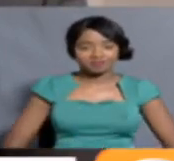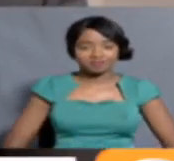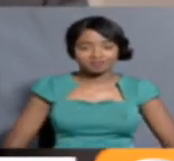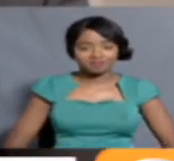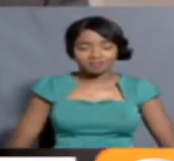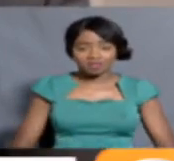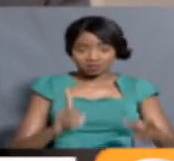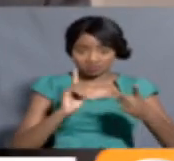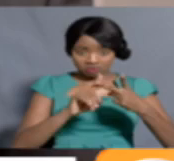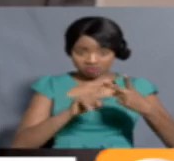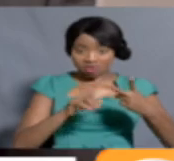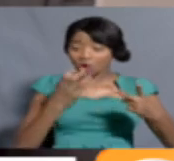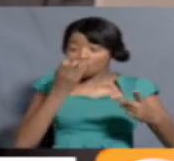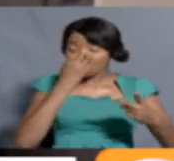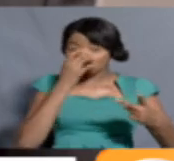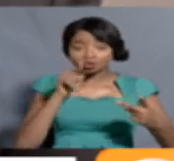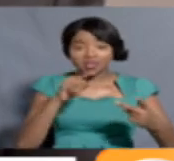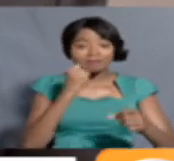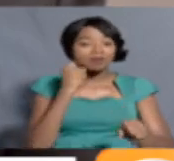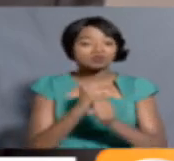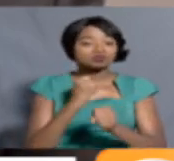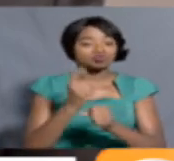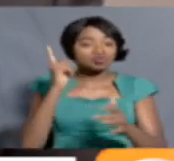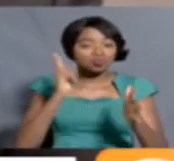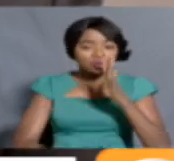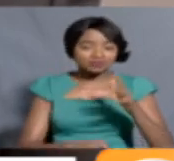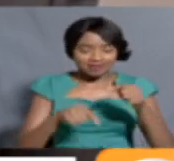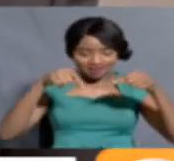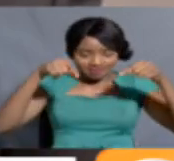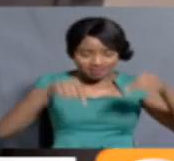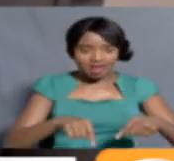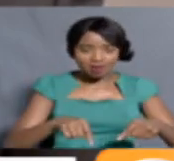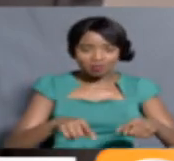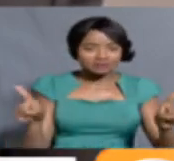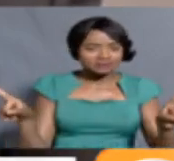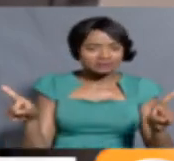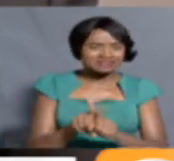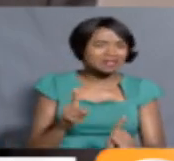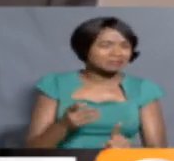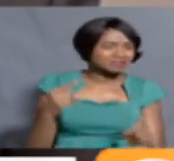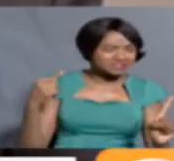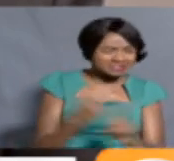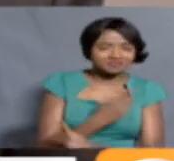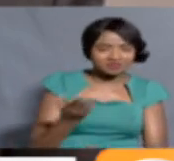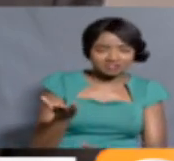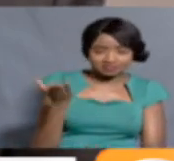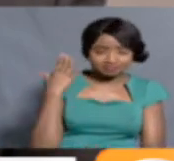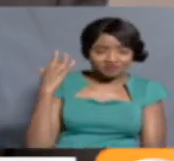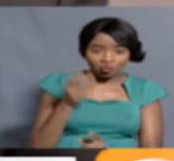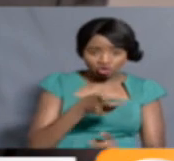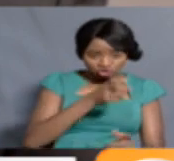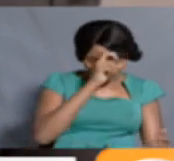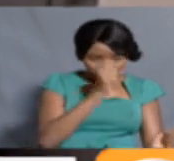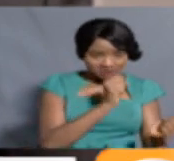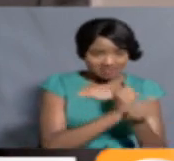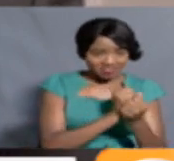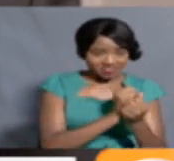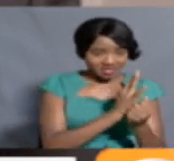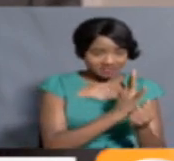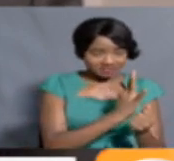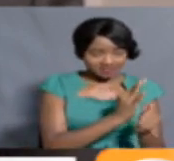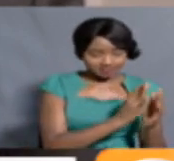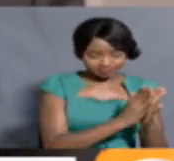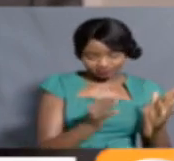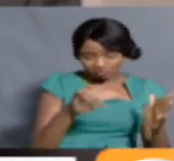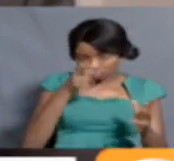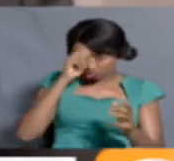deputy president is doing now differently than he was doing between 2013 and 2017? Because he was still talking